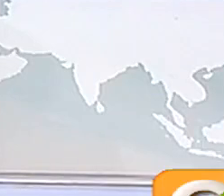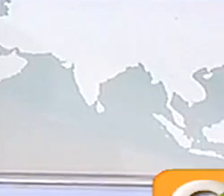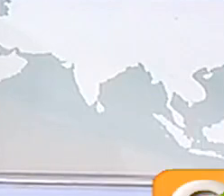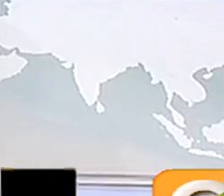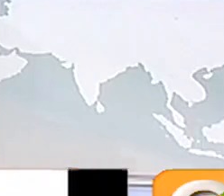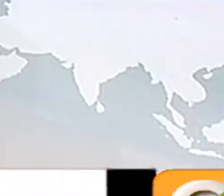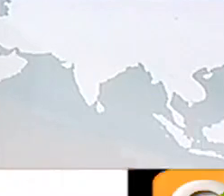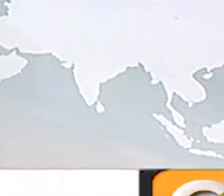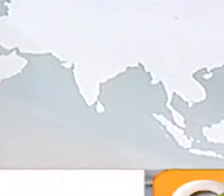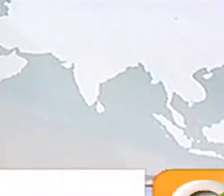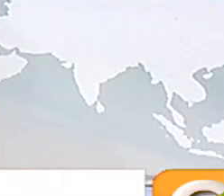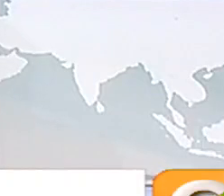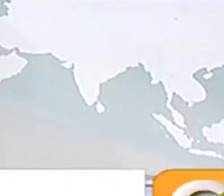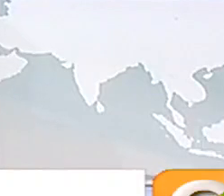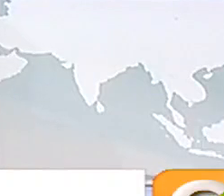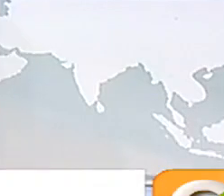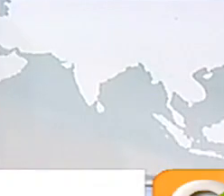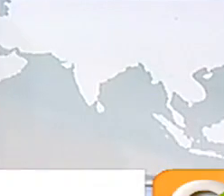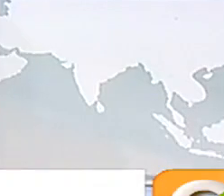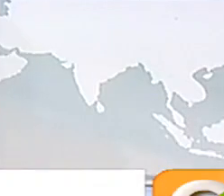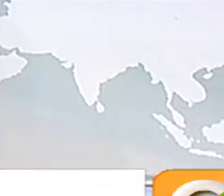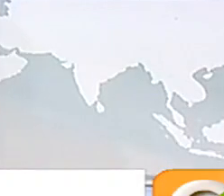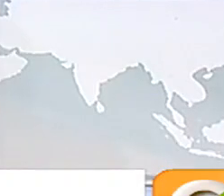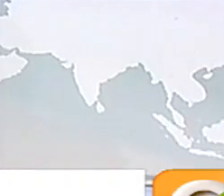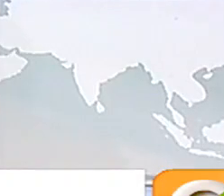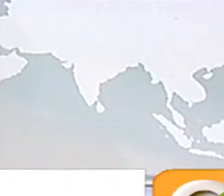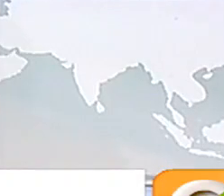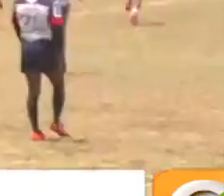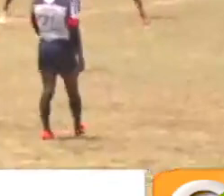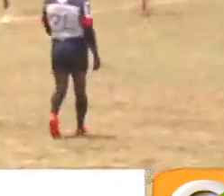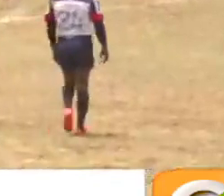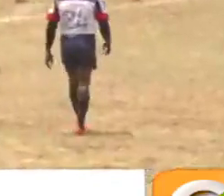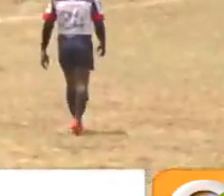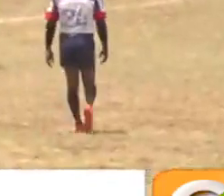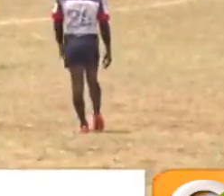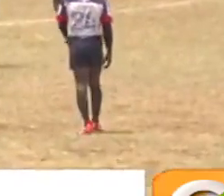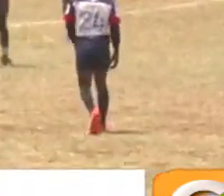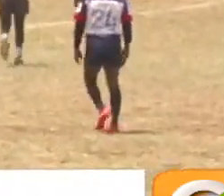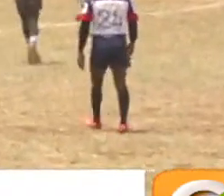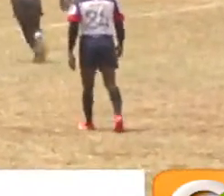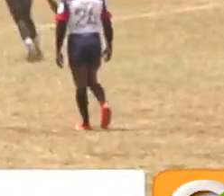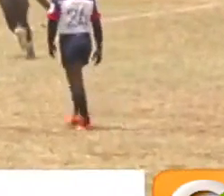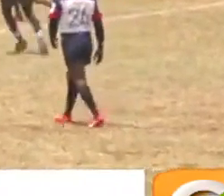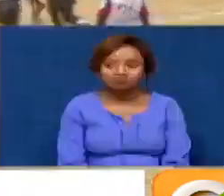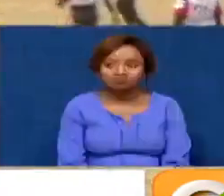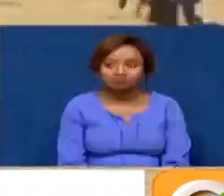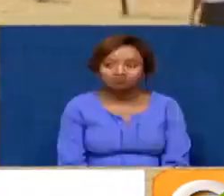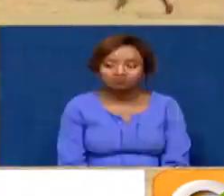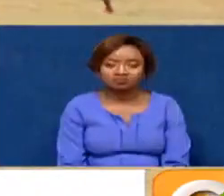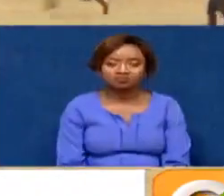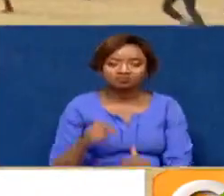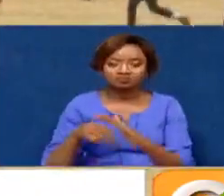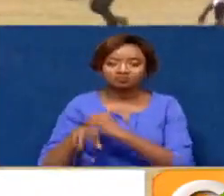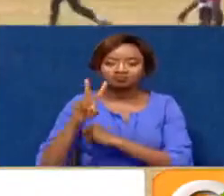A select Stang Gong Warriors 26-0 to win the inaugural Nairobi Met Sevens at the Arifuea grounds in the capital. Select beat